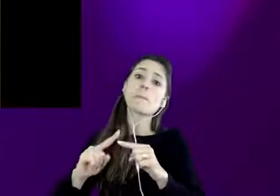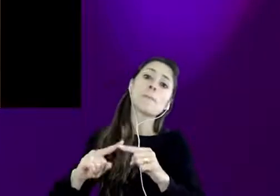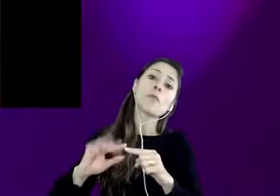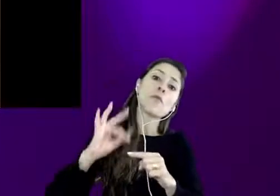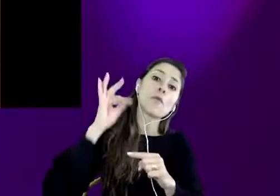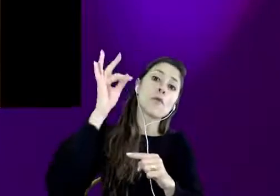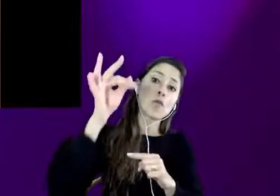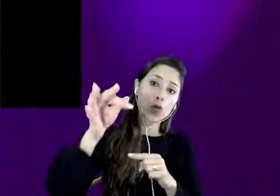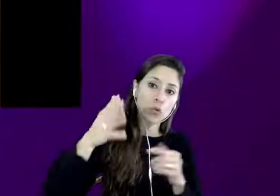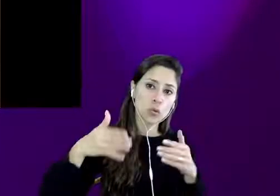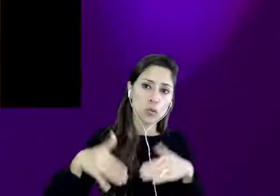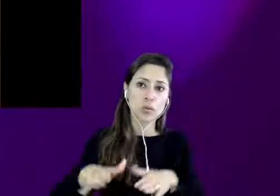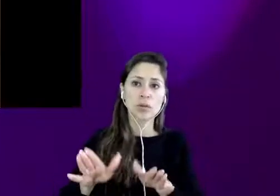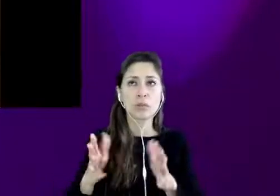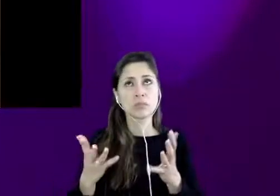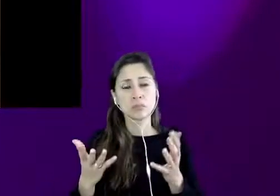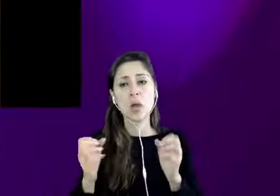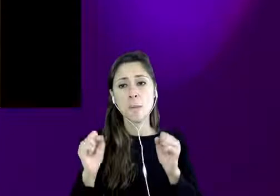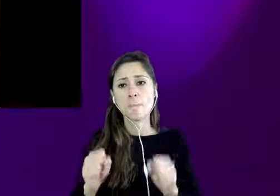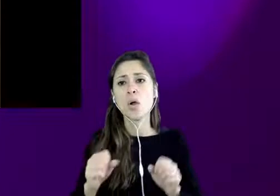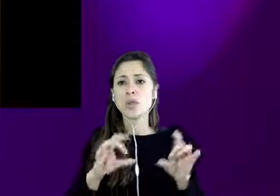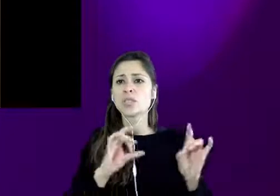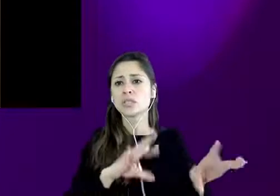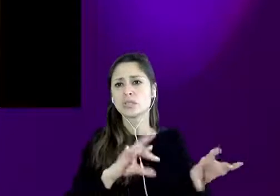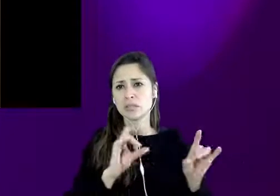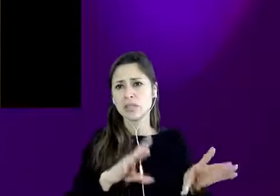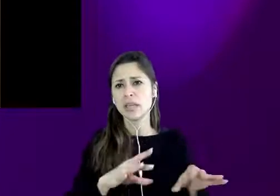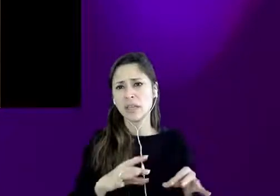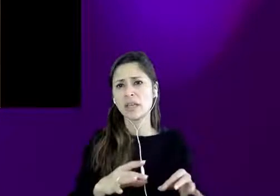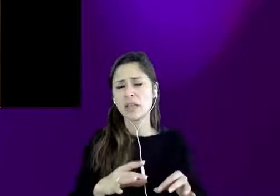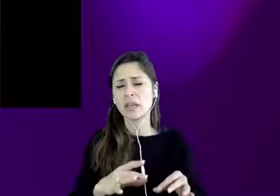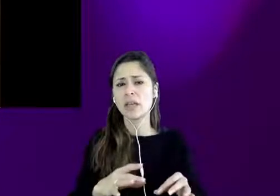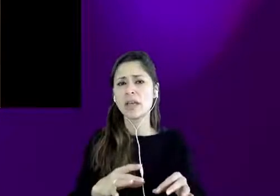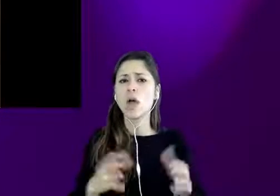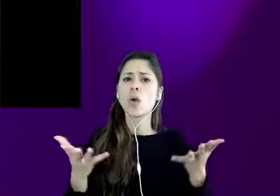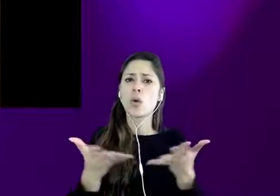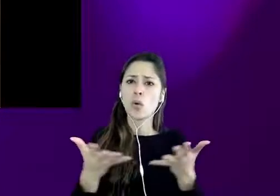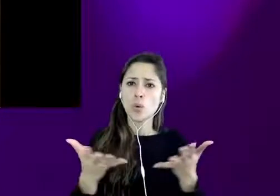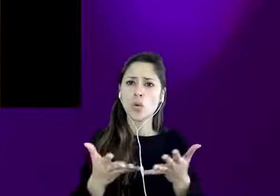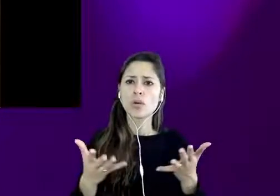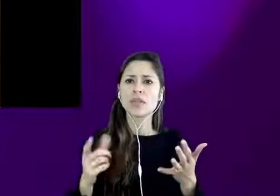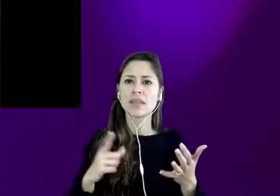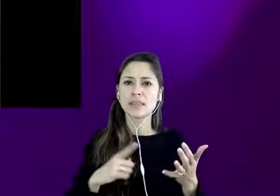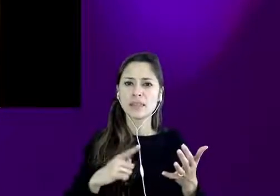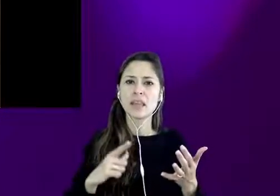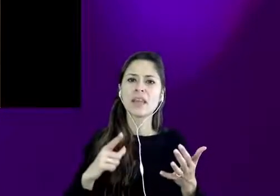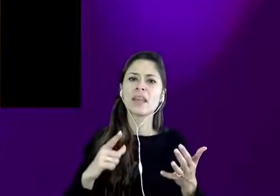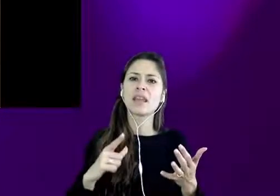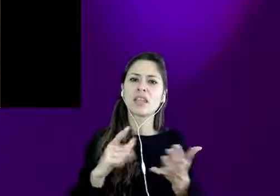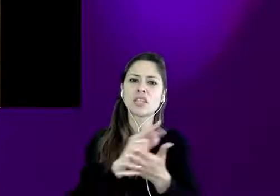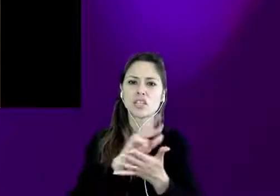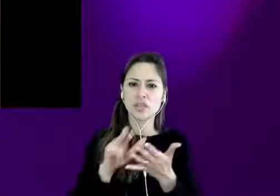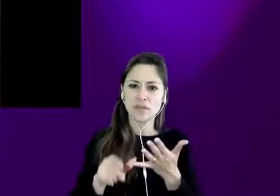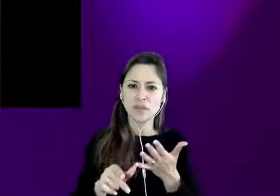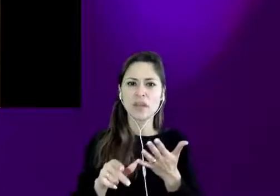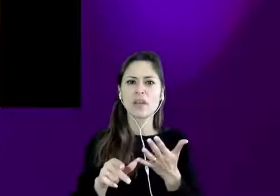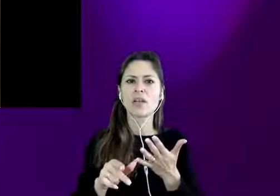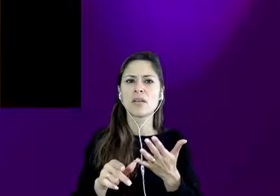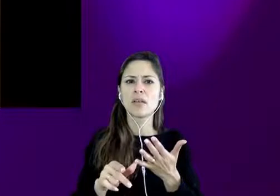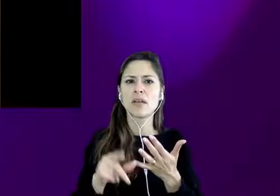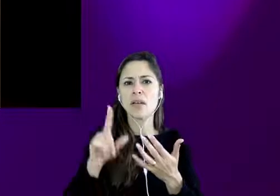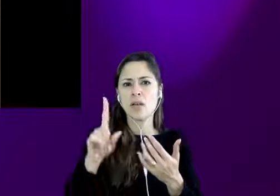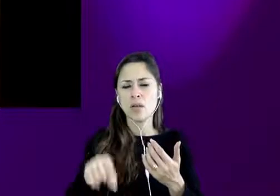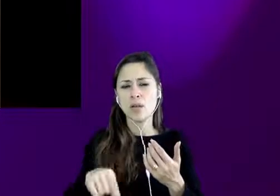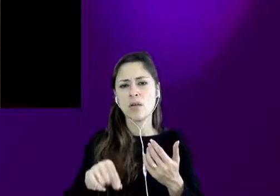technique. Nowadays, egg vitrification is as good, almost as good as using fresh